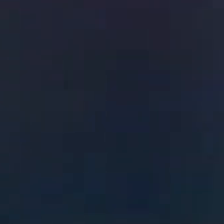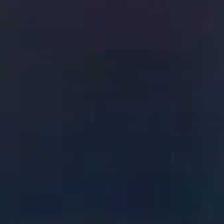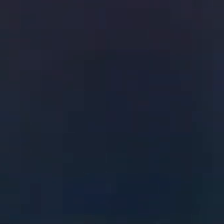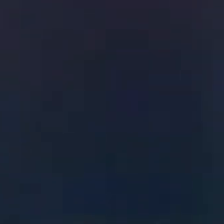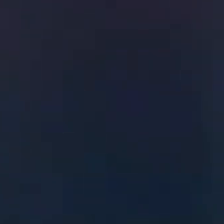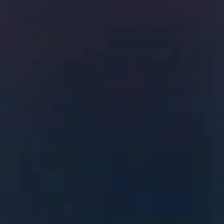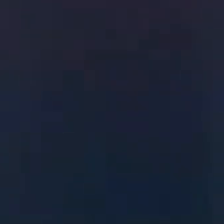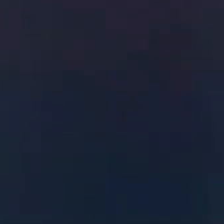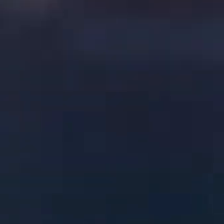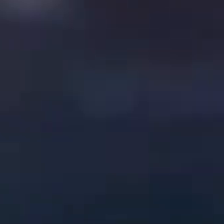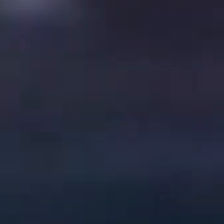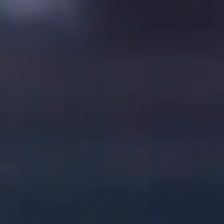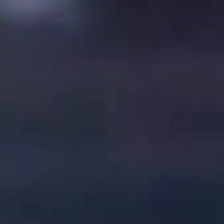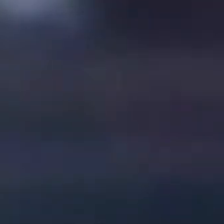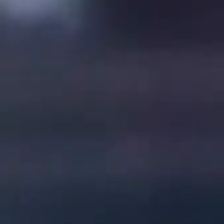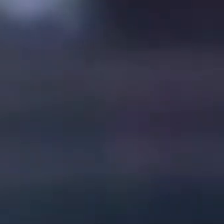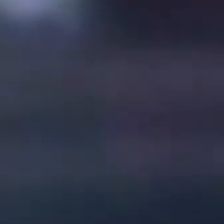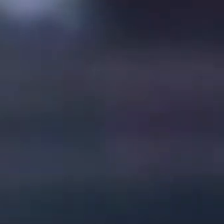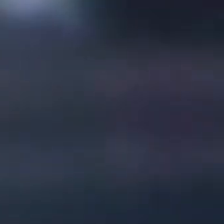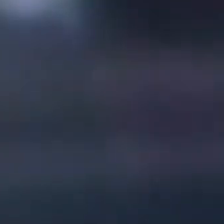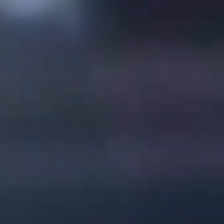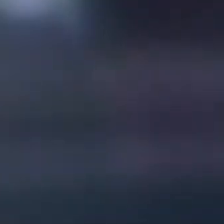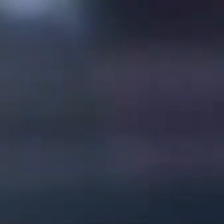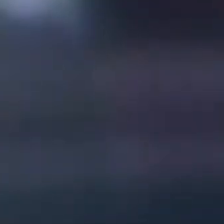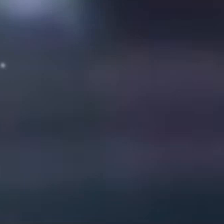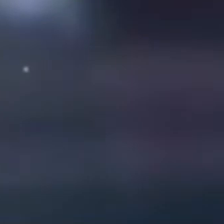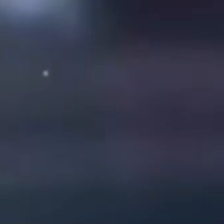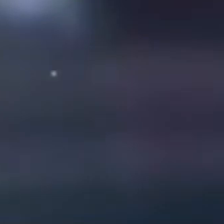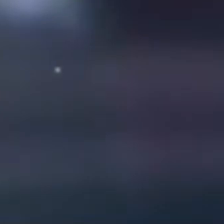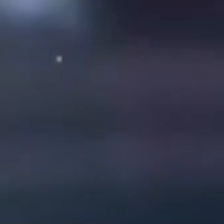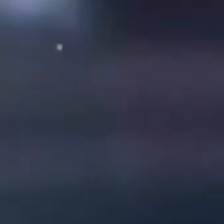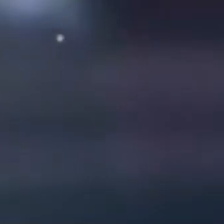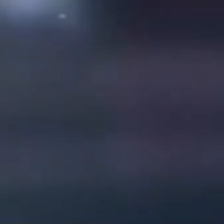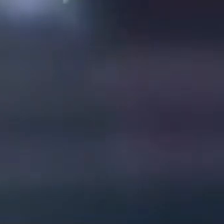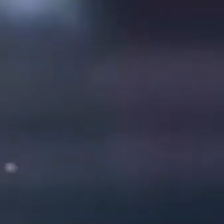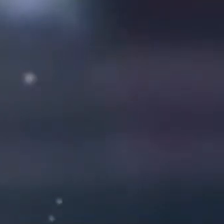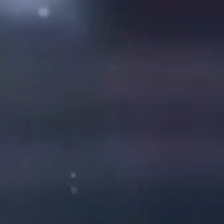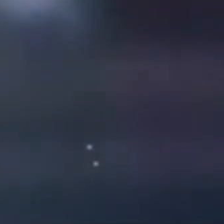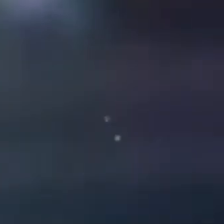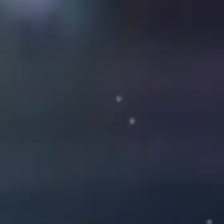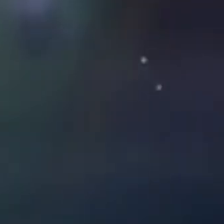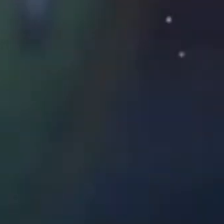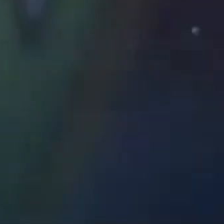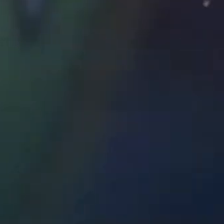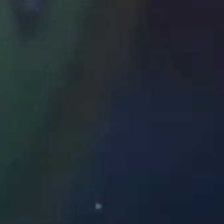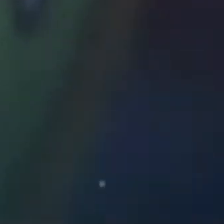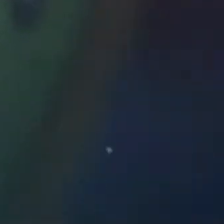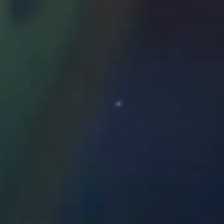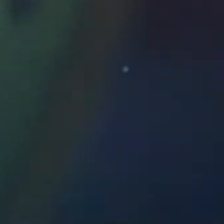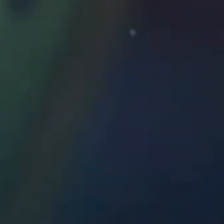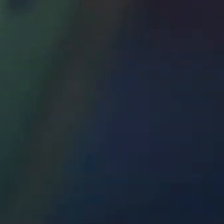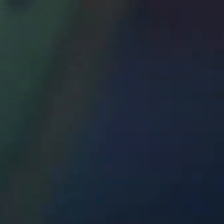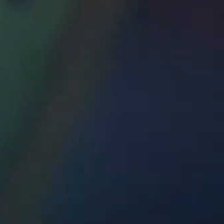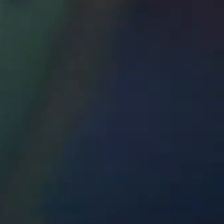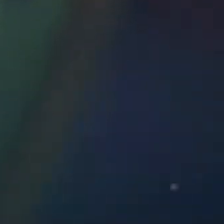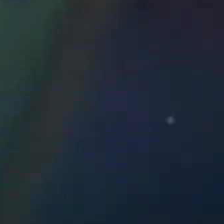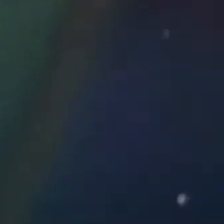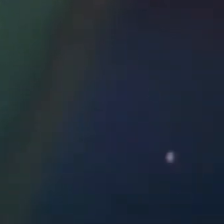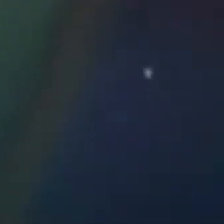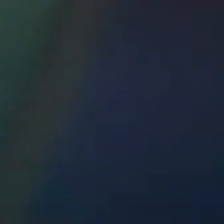Throw me away into 1,000 seas,